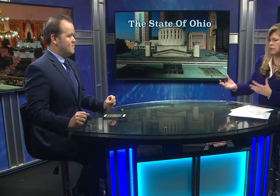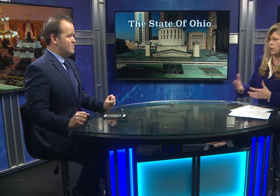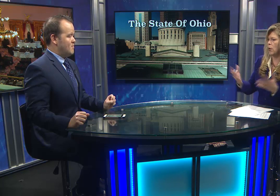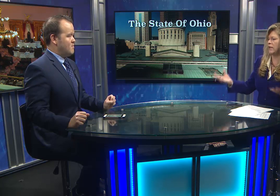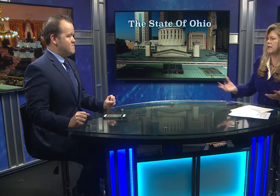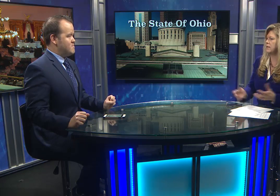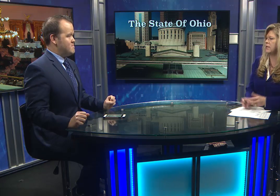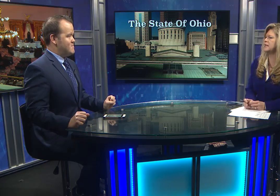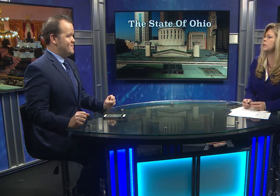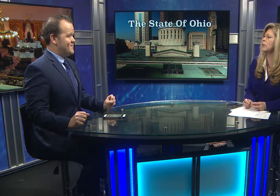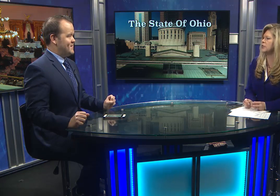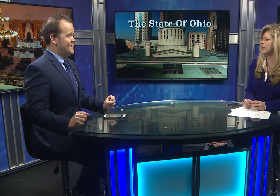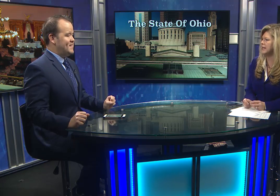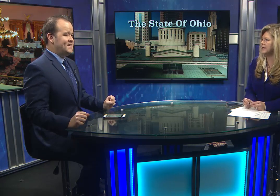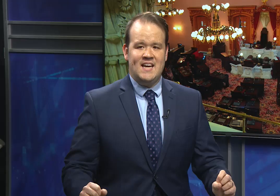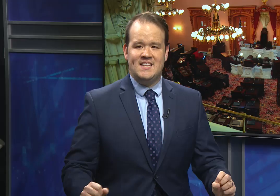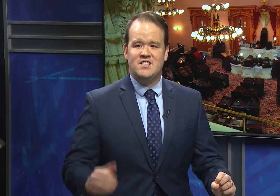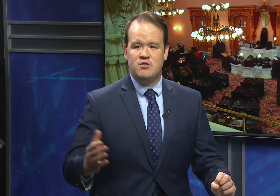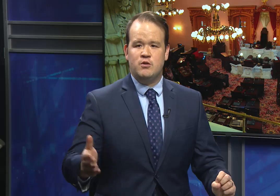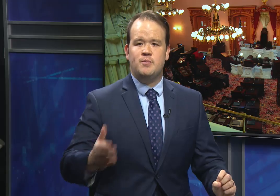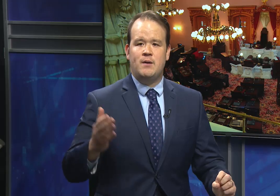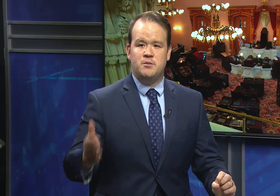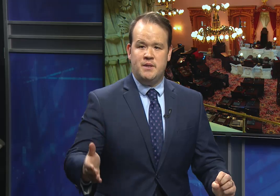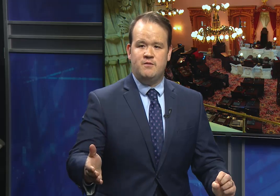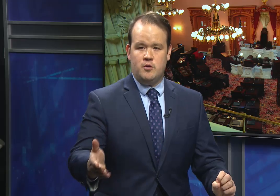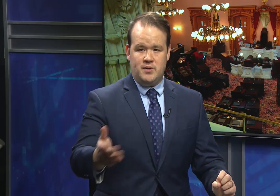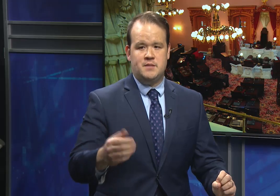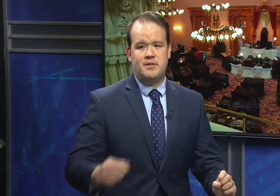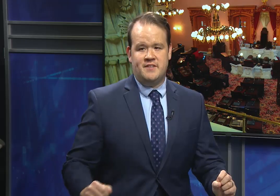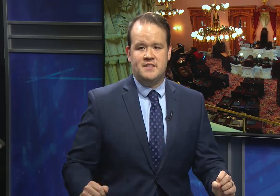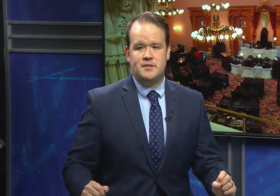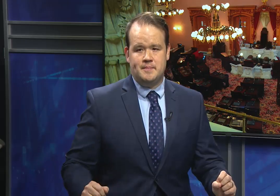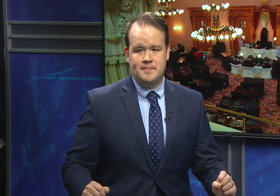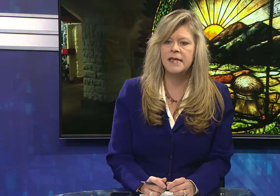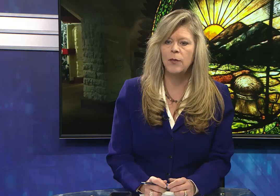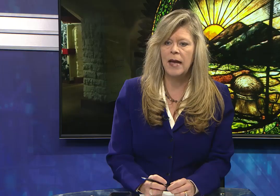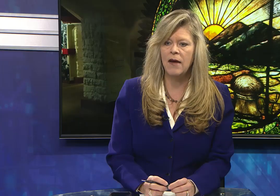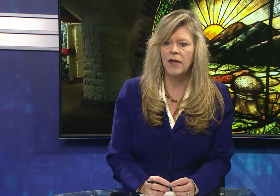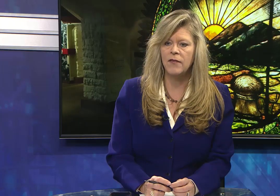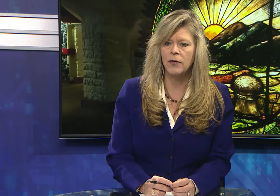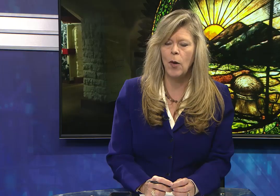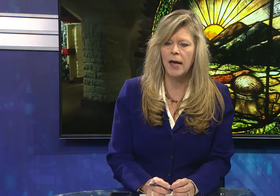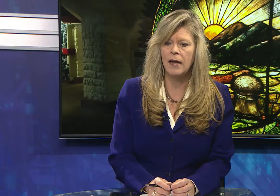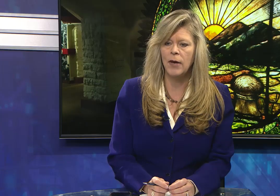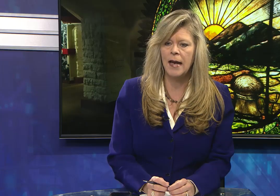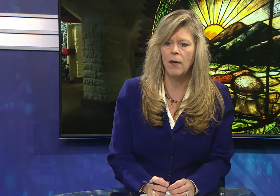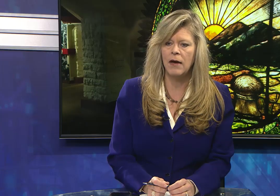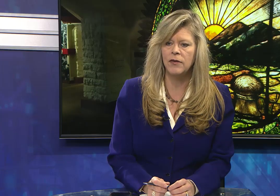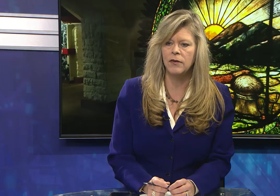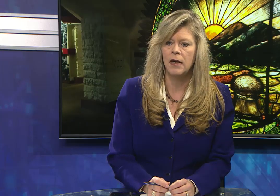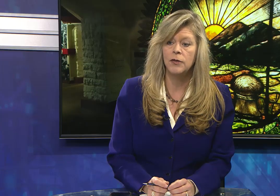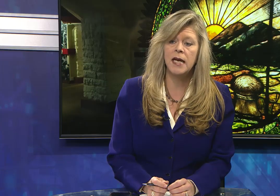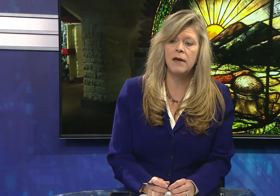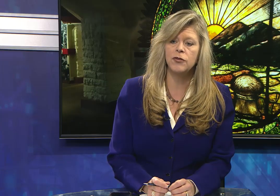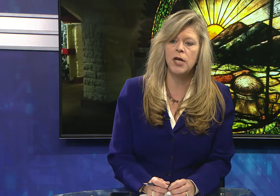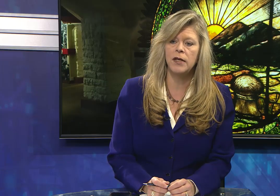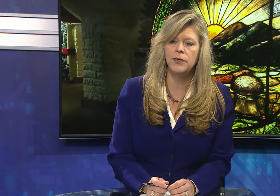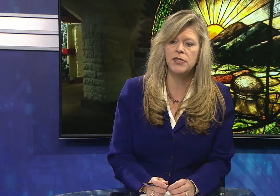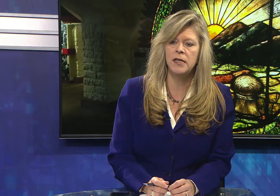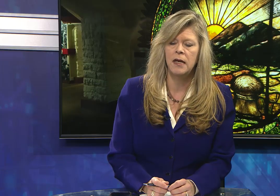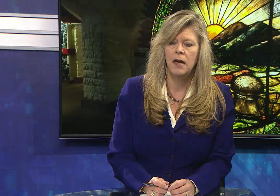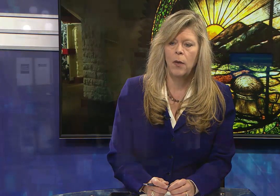just one of the things that we're watching here. Yeah, and this is a room that was built for press briefings. And indeed, we have the governor walking in right now, Lieutenant Governor